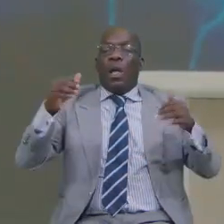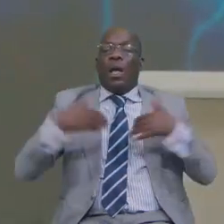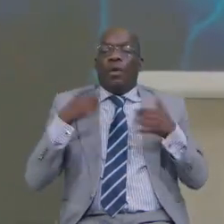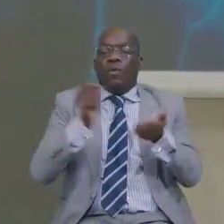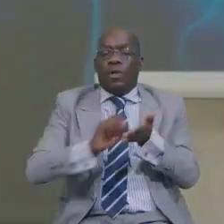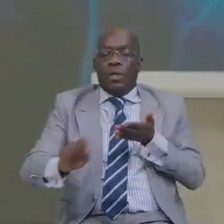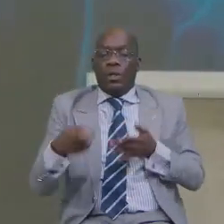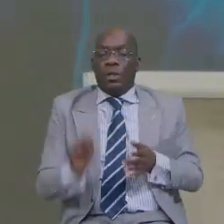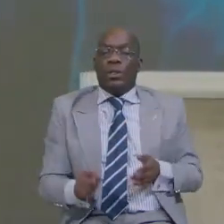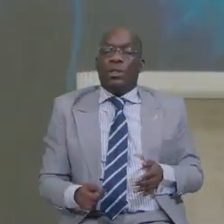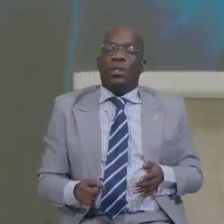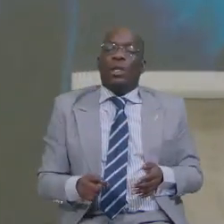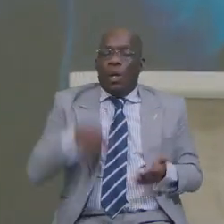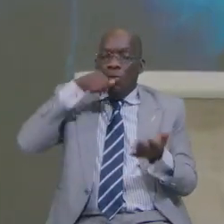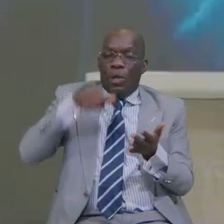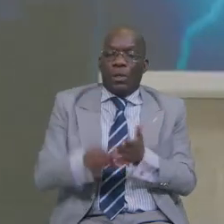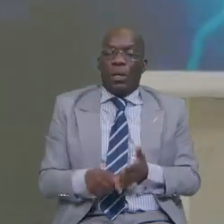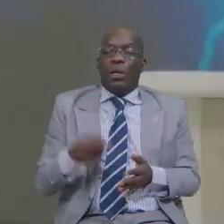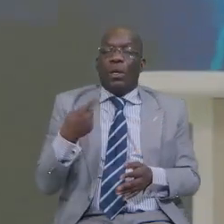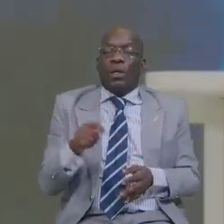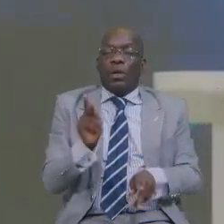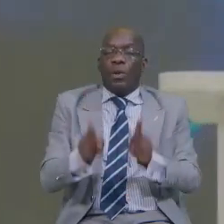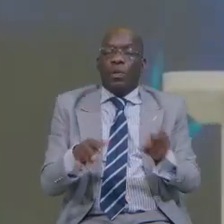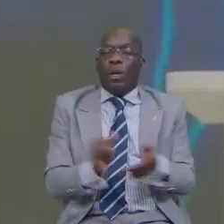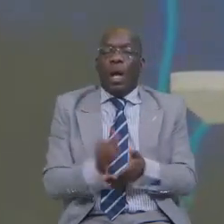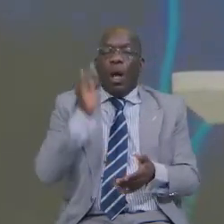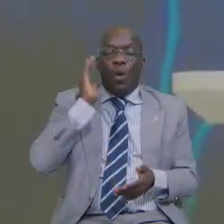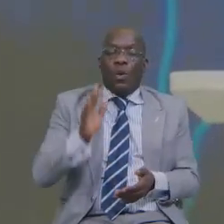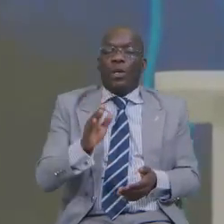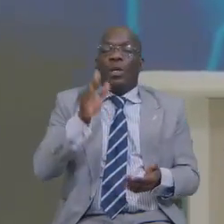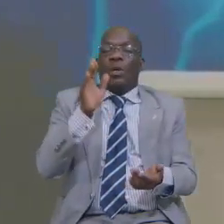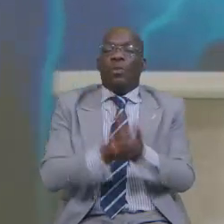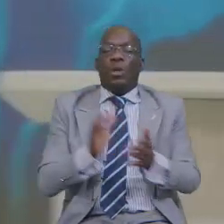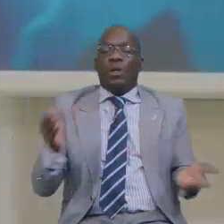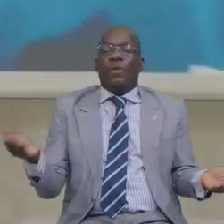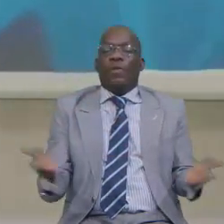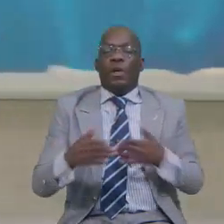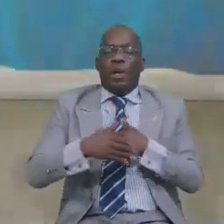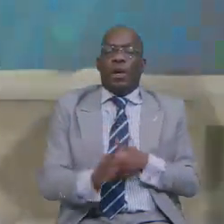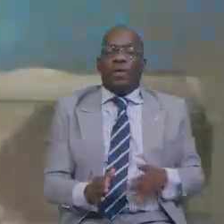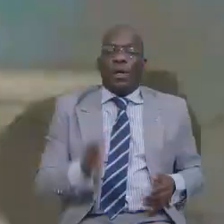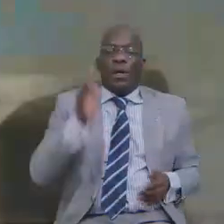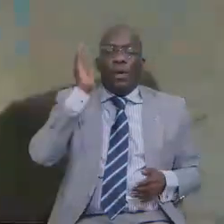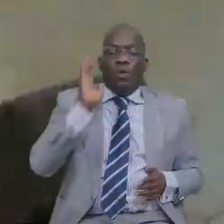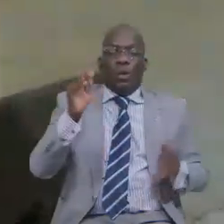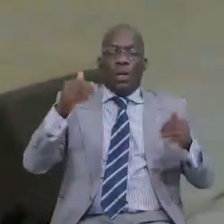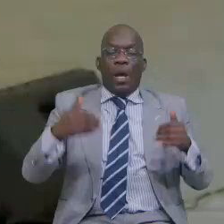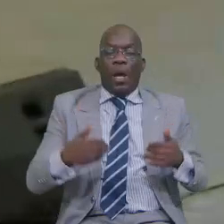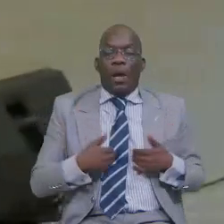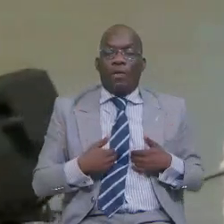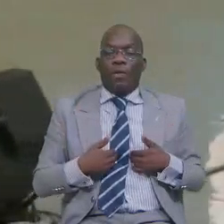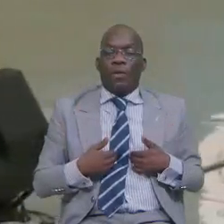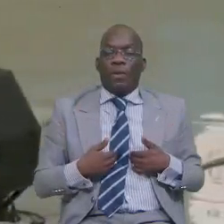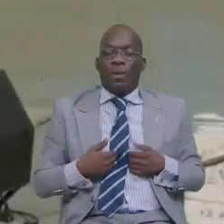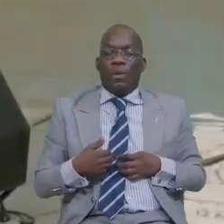epistles and he had gone. The people that will believe hereafter will also have Paul as